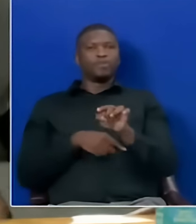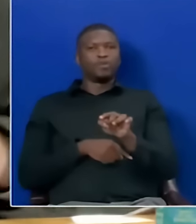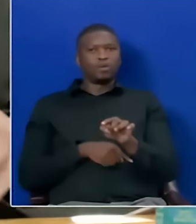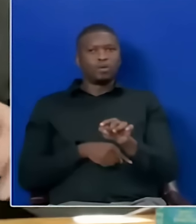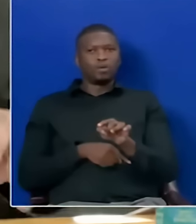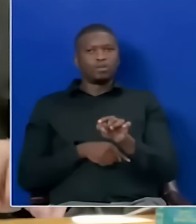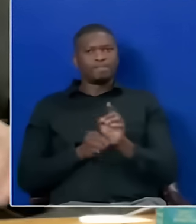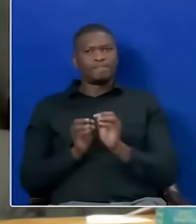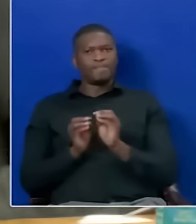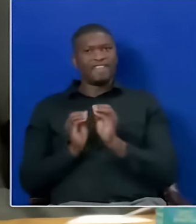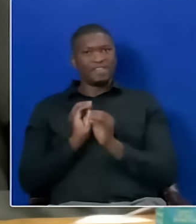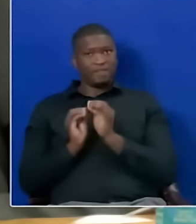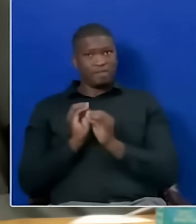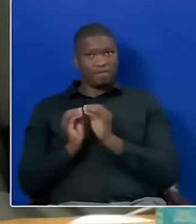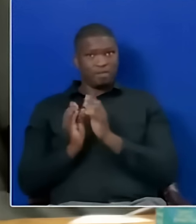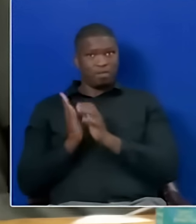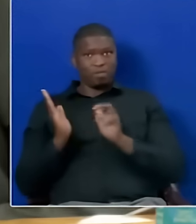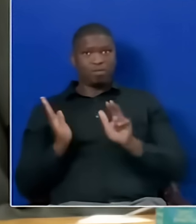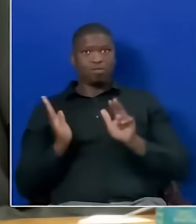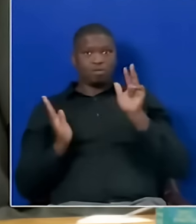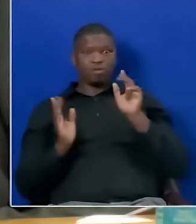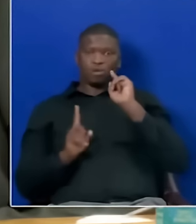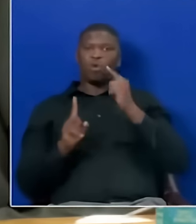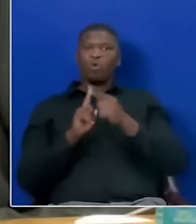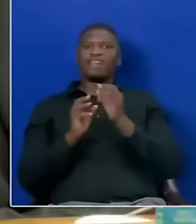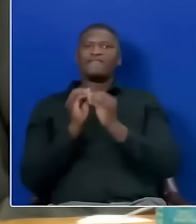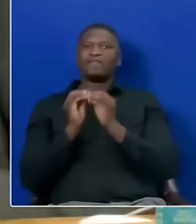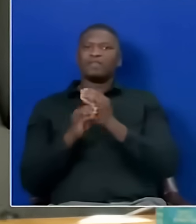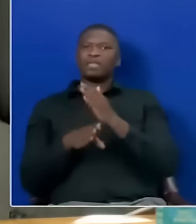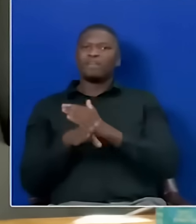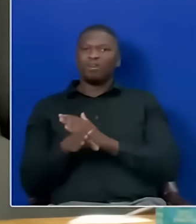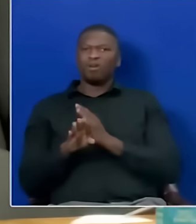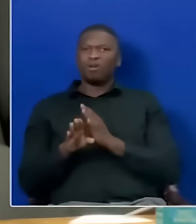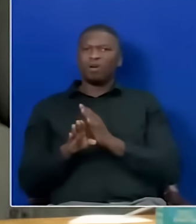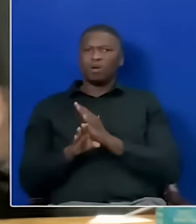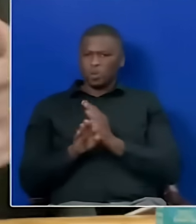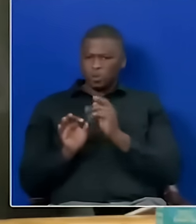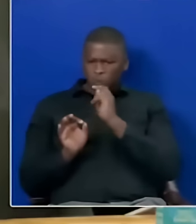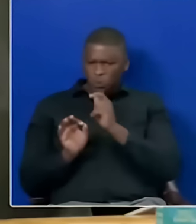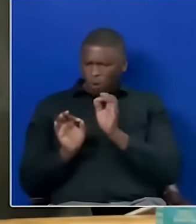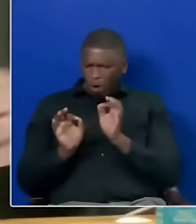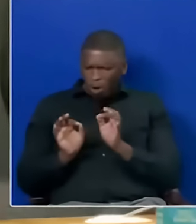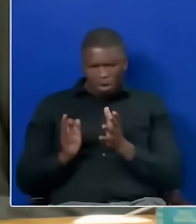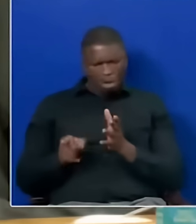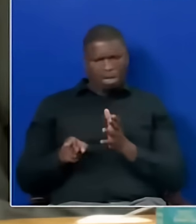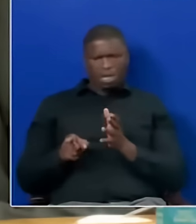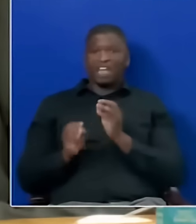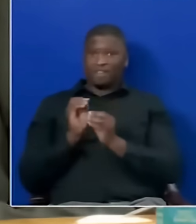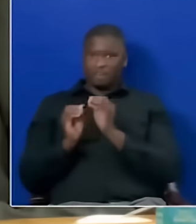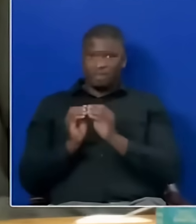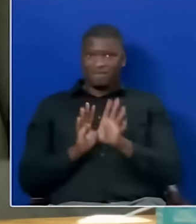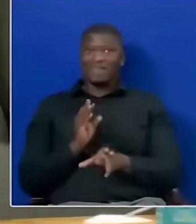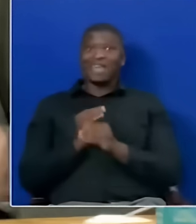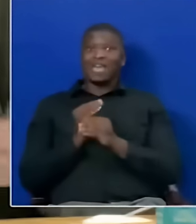that sought to address the initial problems. So That there is were, correct. and there was an underlying complaint also